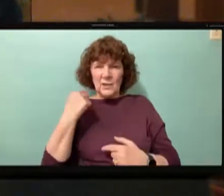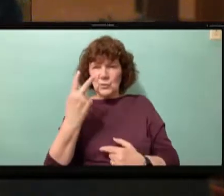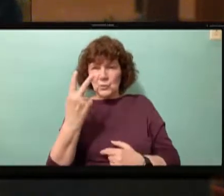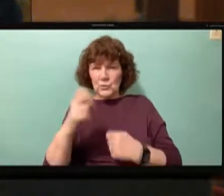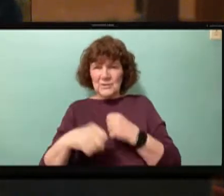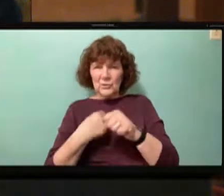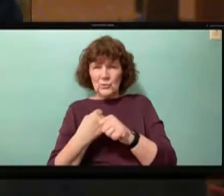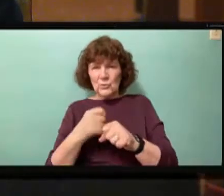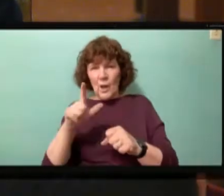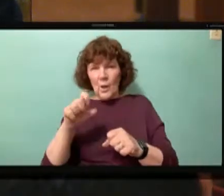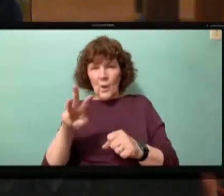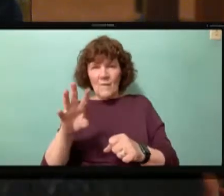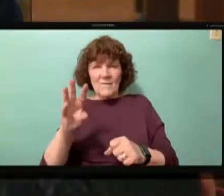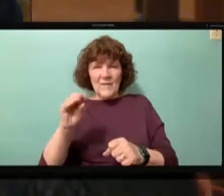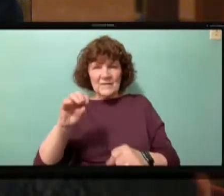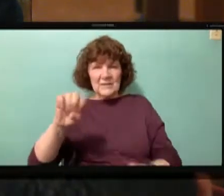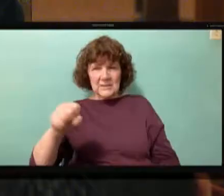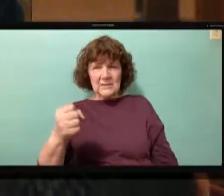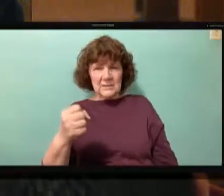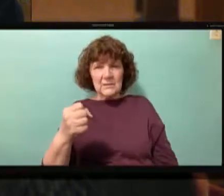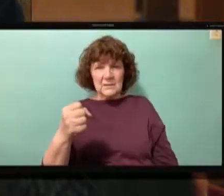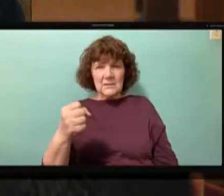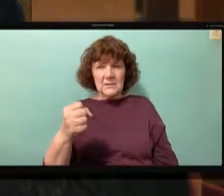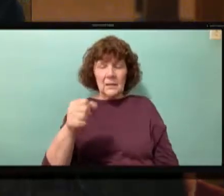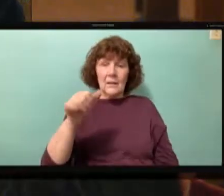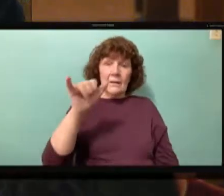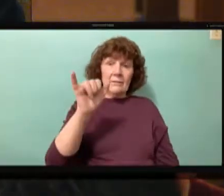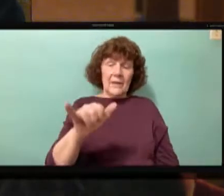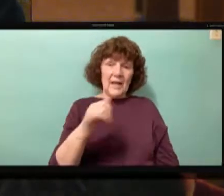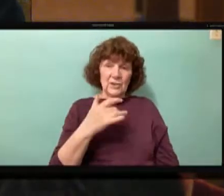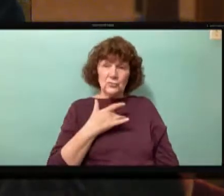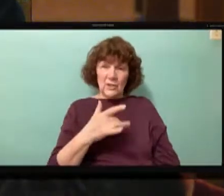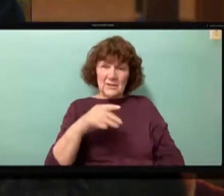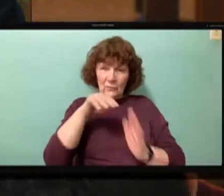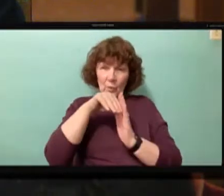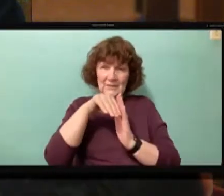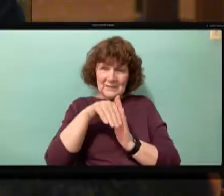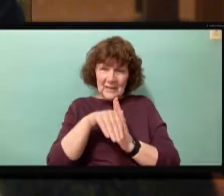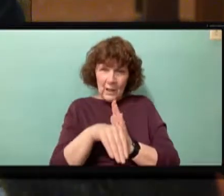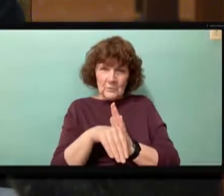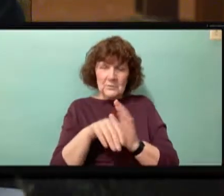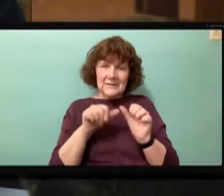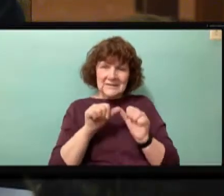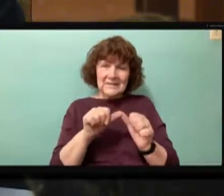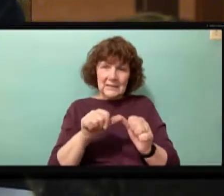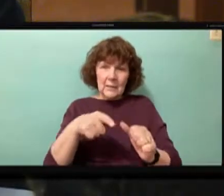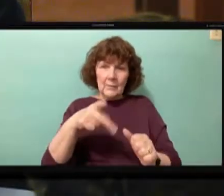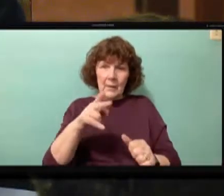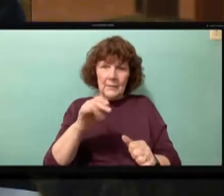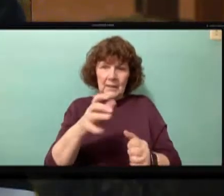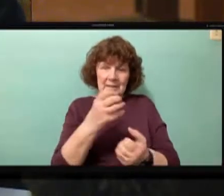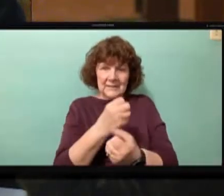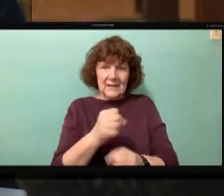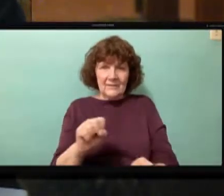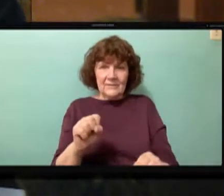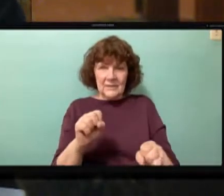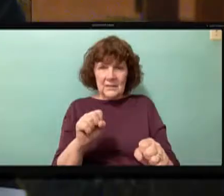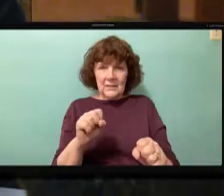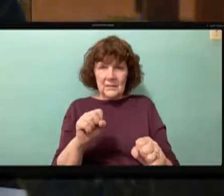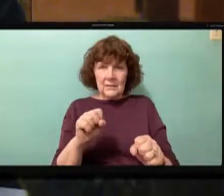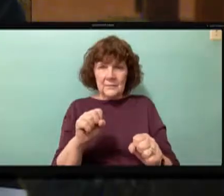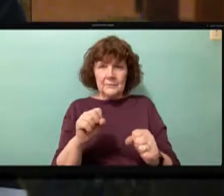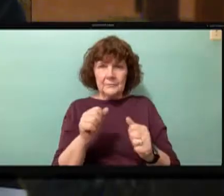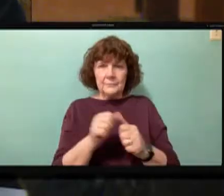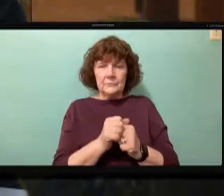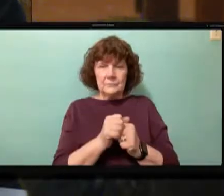And that's that trend is consistent in public safety, with only 8 in each of those years compared to